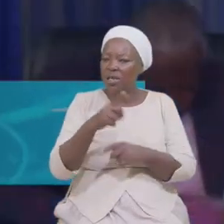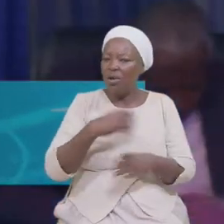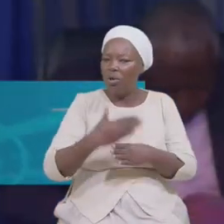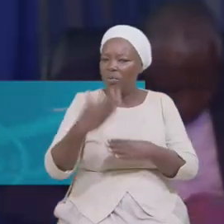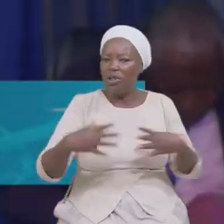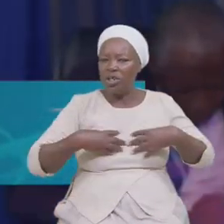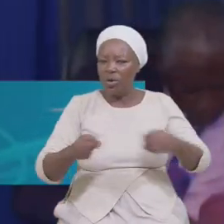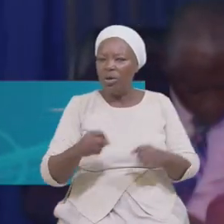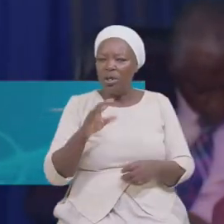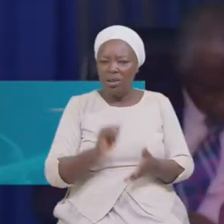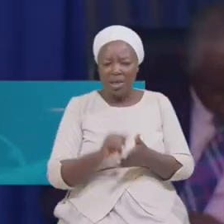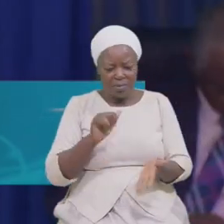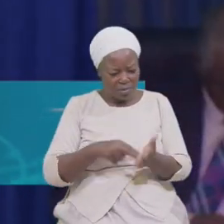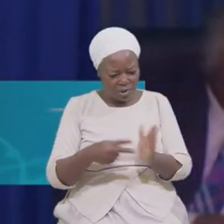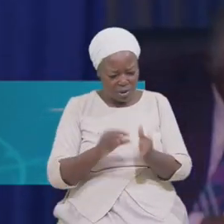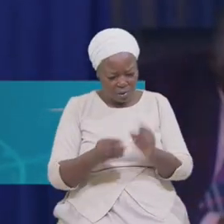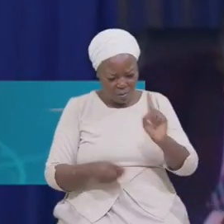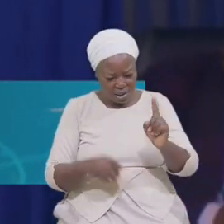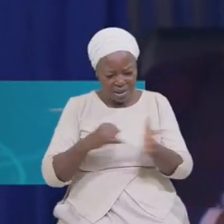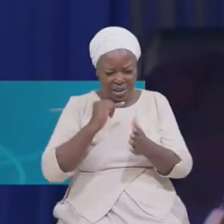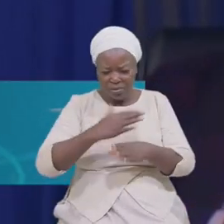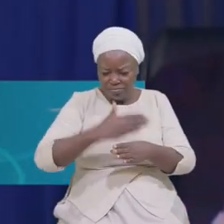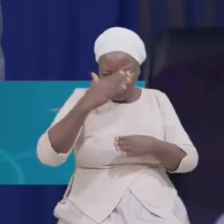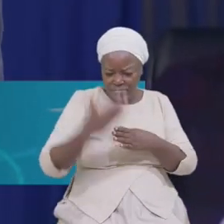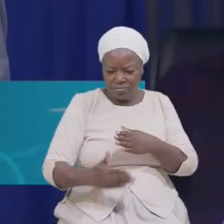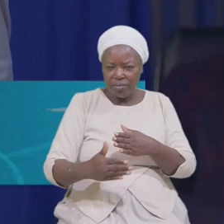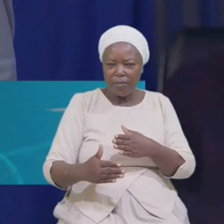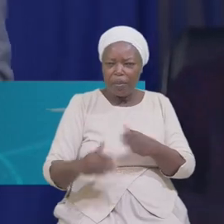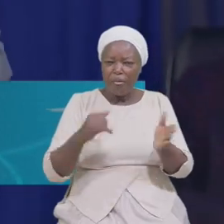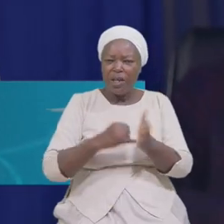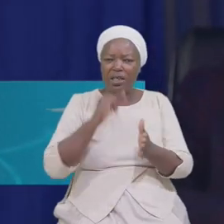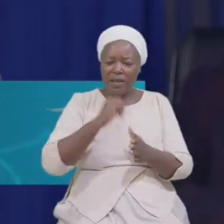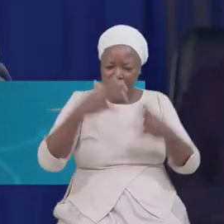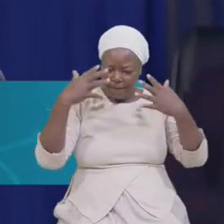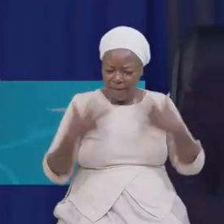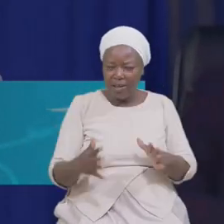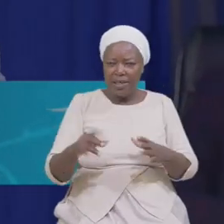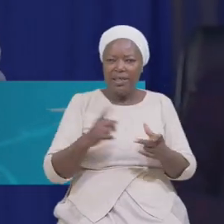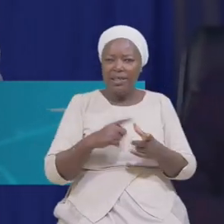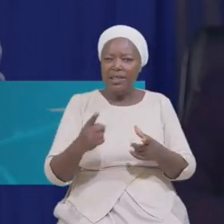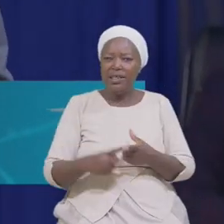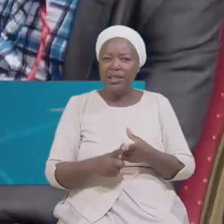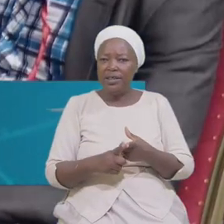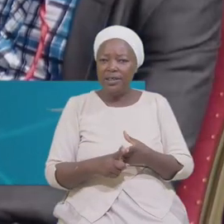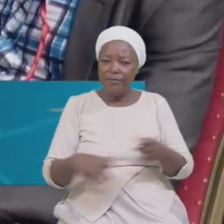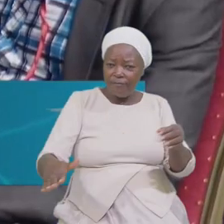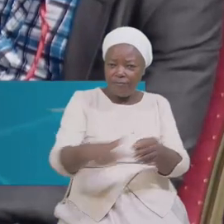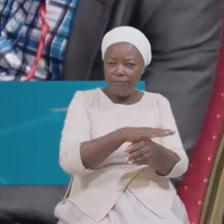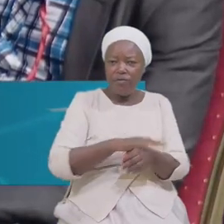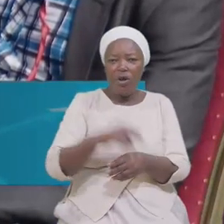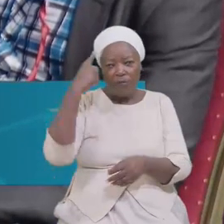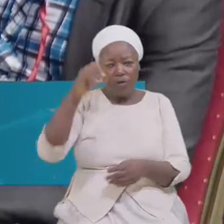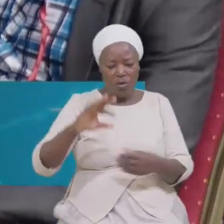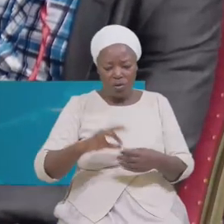it's entire, it's total, it's complete for your soul, for your spirit, for